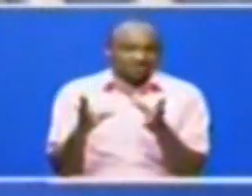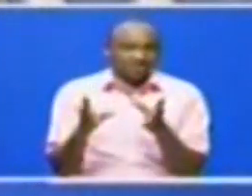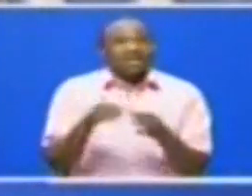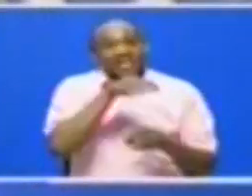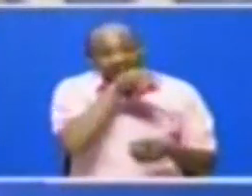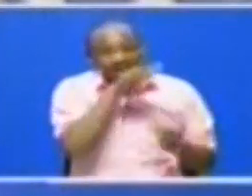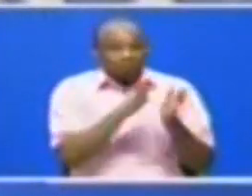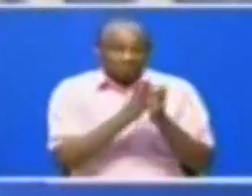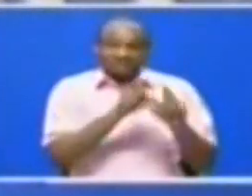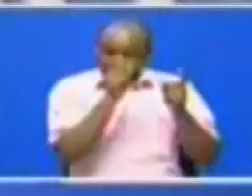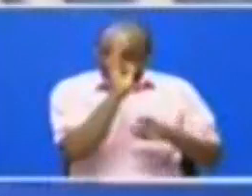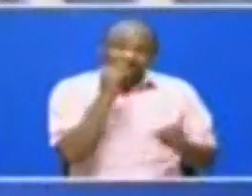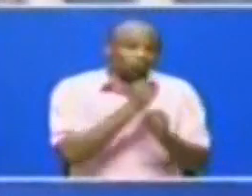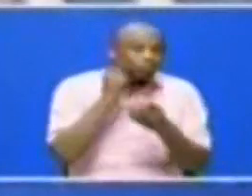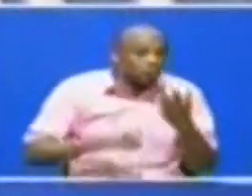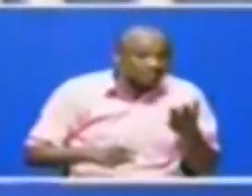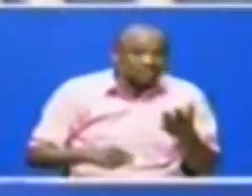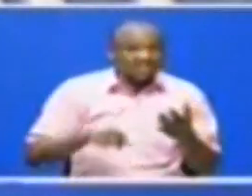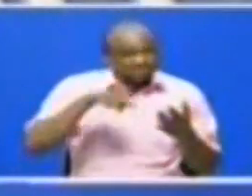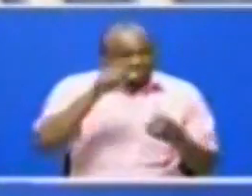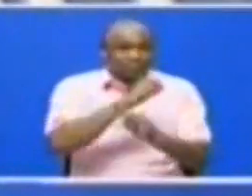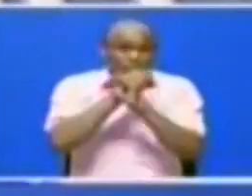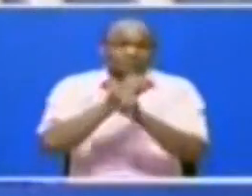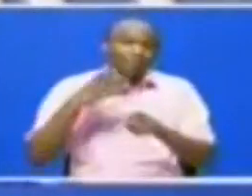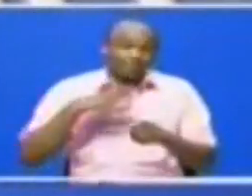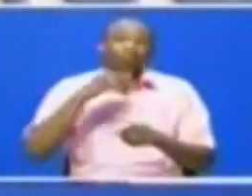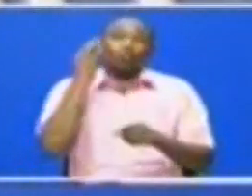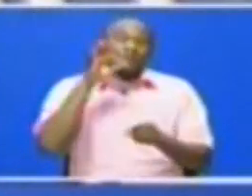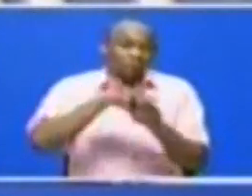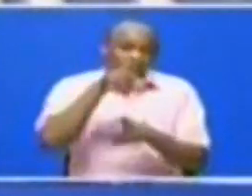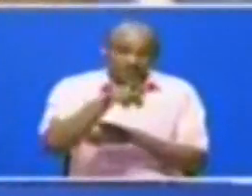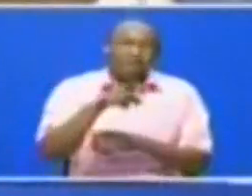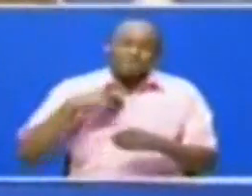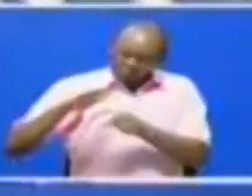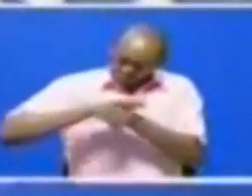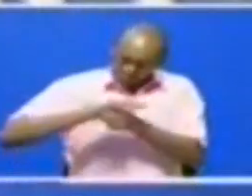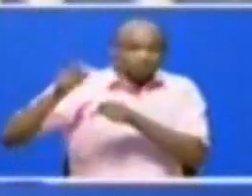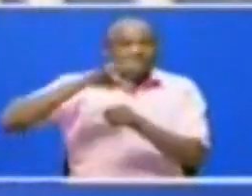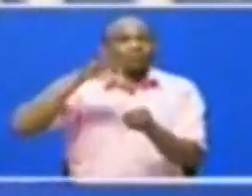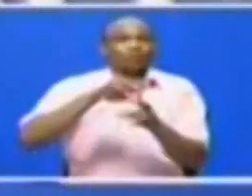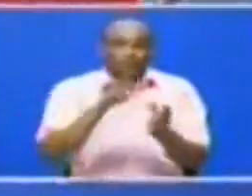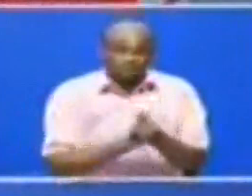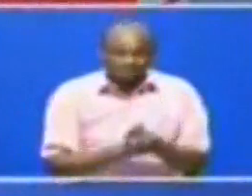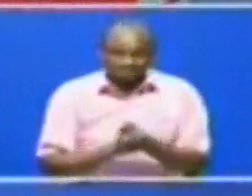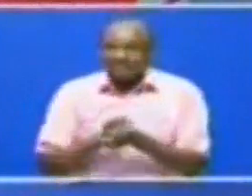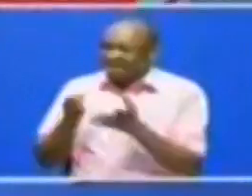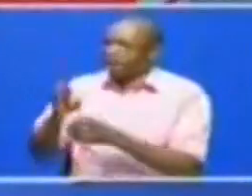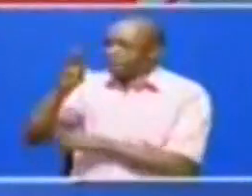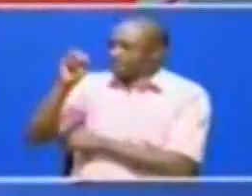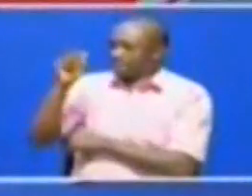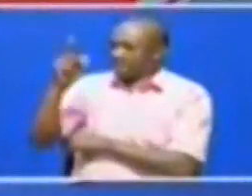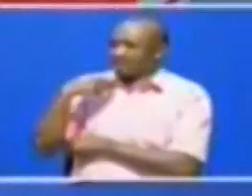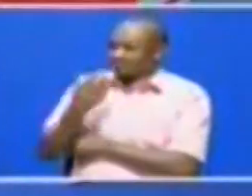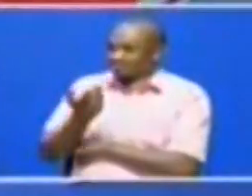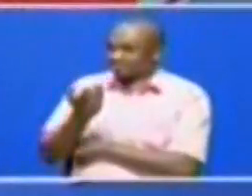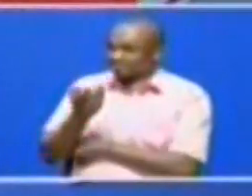Raila and his team must do is to protect the numbers and ensure that the turnout is so enormous. Mark, very briefly, because we're almost out of